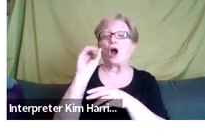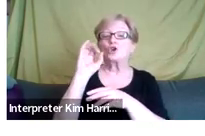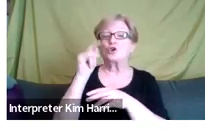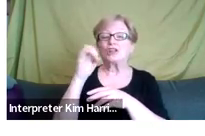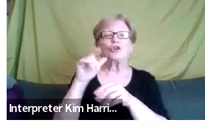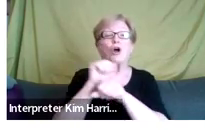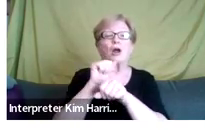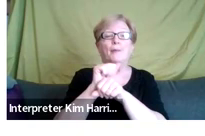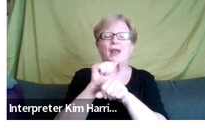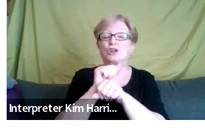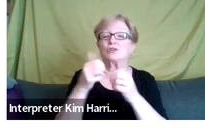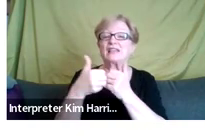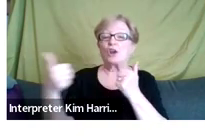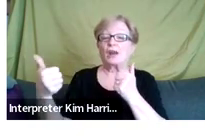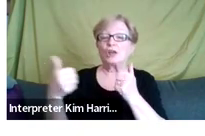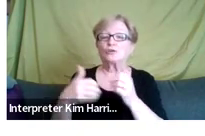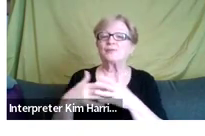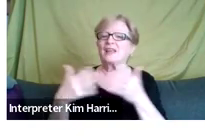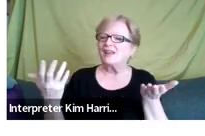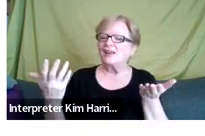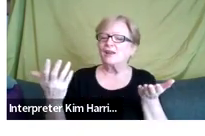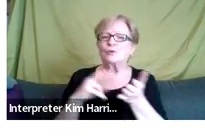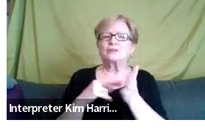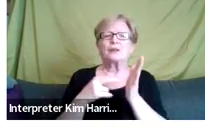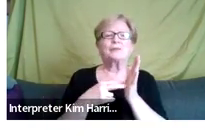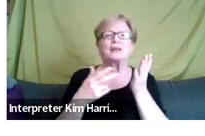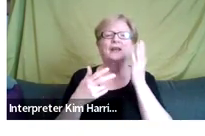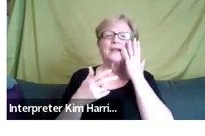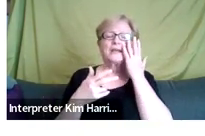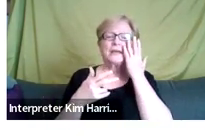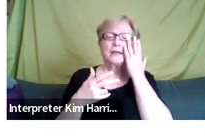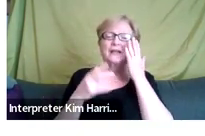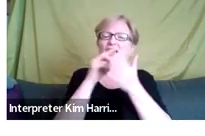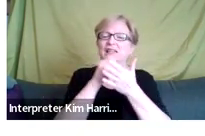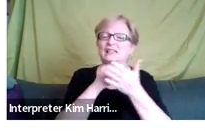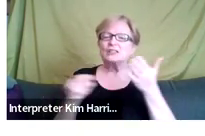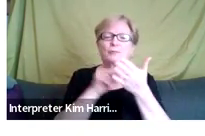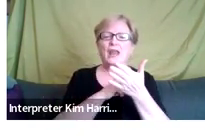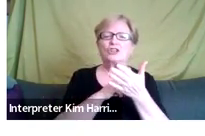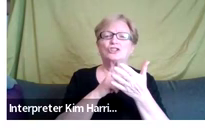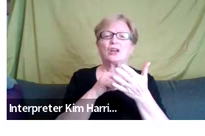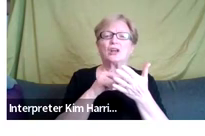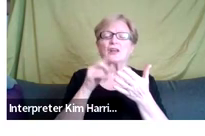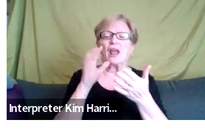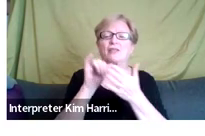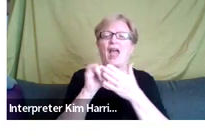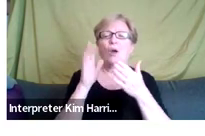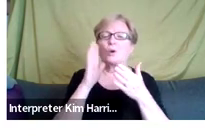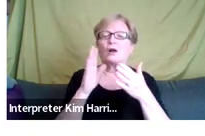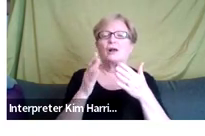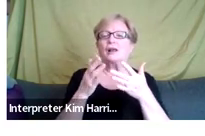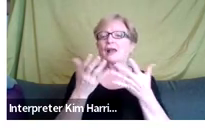segregation. And so what that is, this extension of this discrimination that leads to more economic